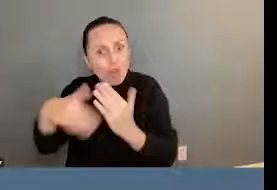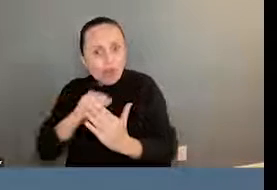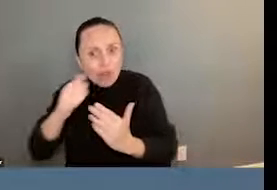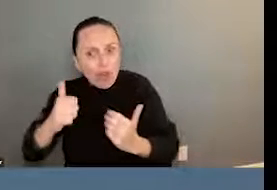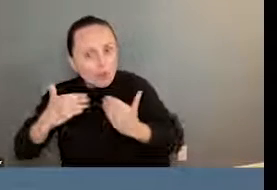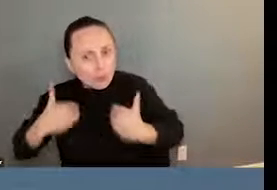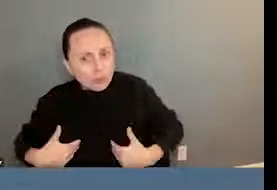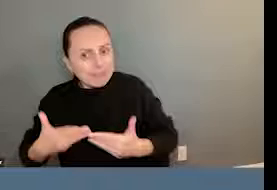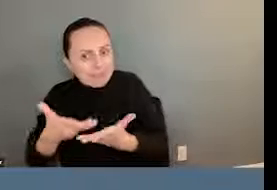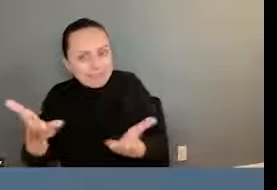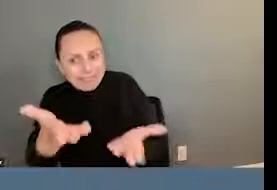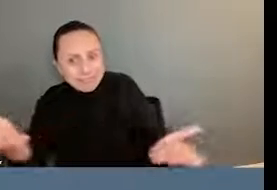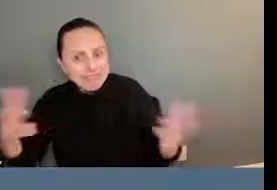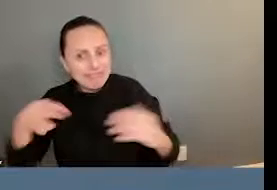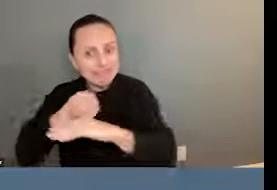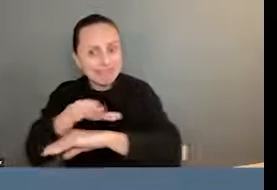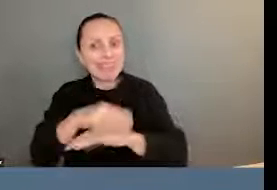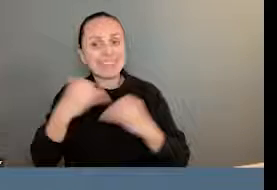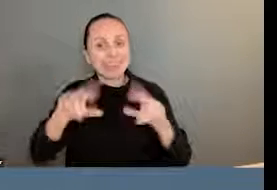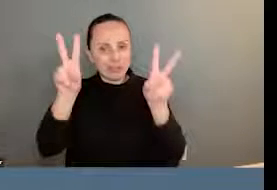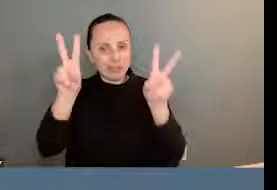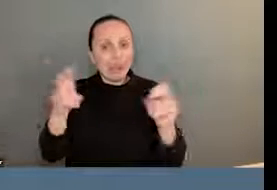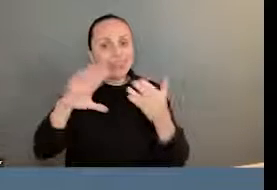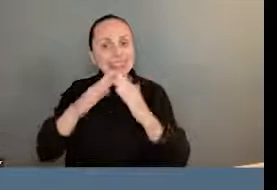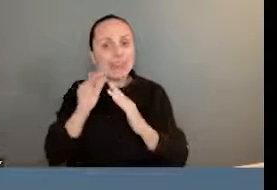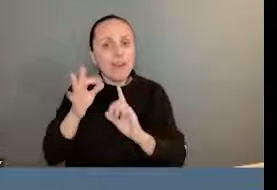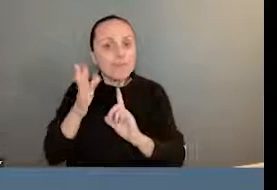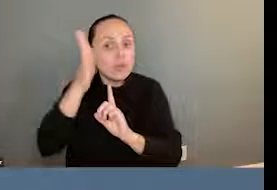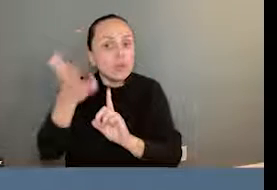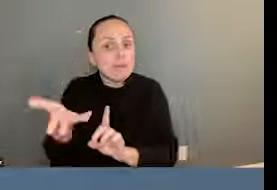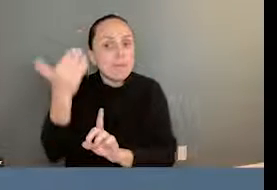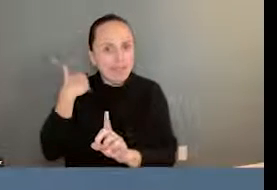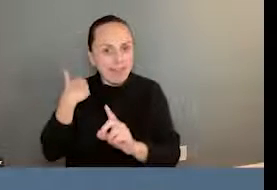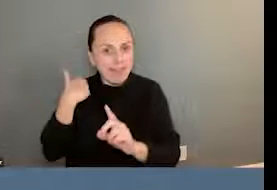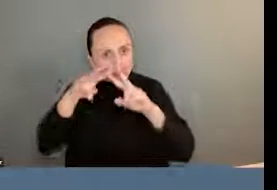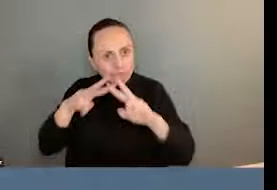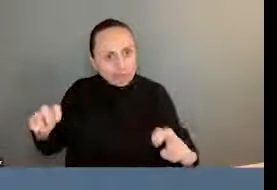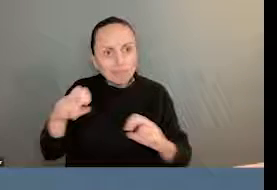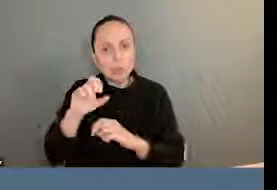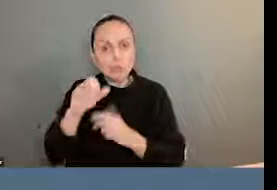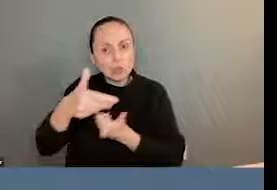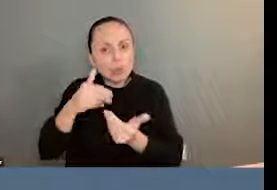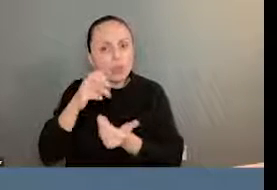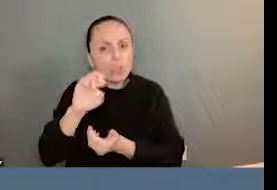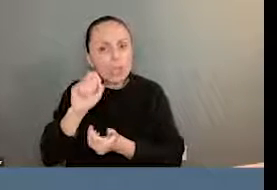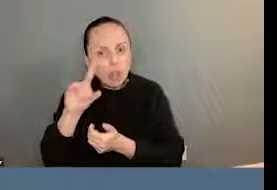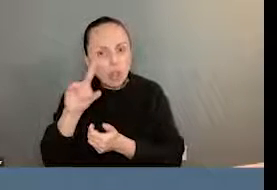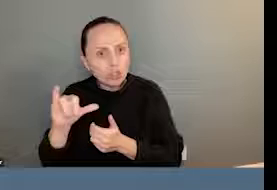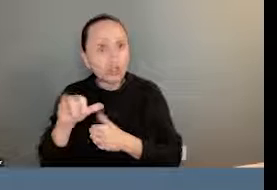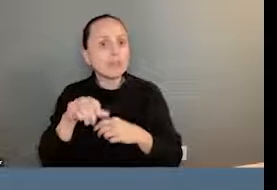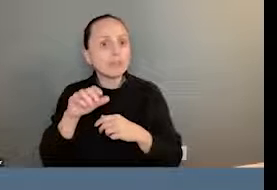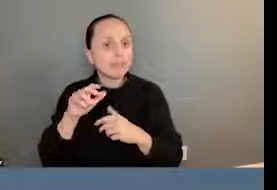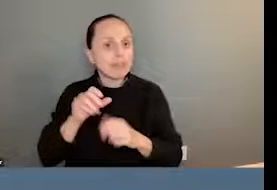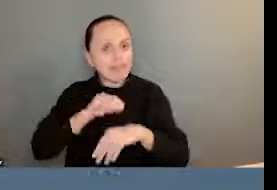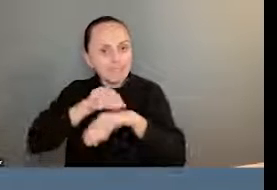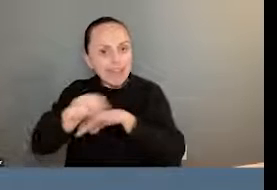entities around us. So I titled the talk today, Cities of Futures Past, Examining the Social-Ecological Legacies Affecting Urban Biodiversity and